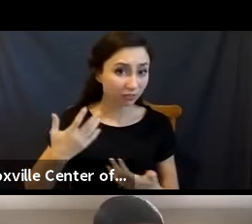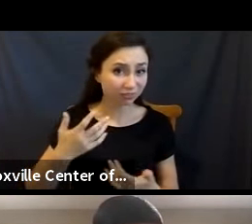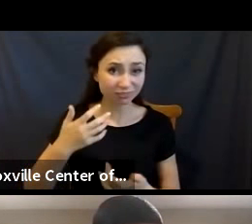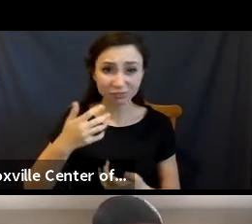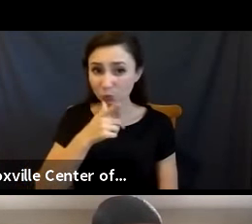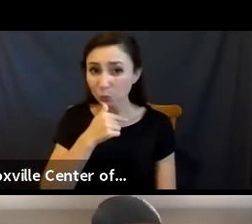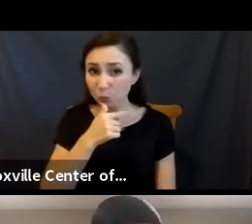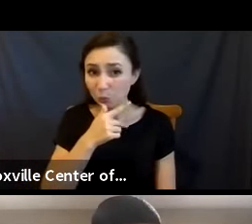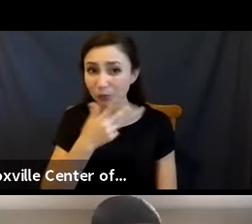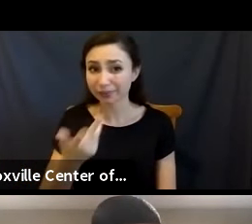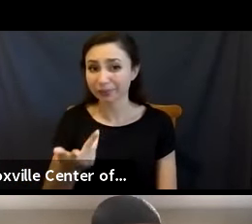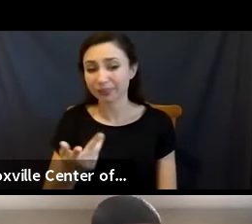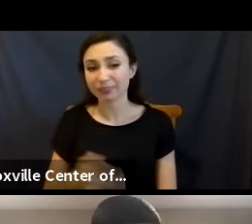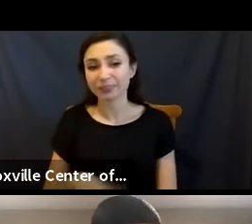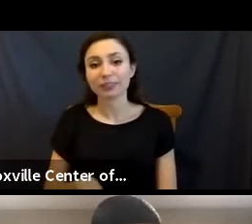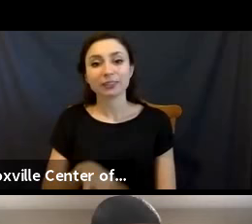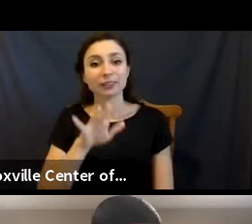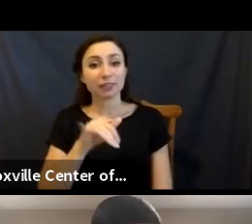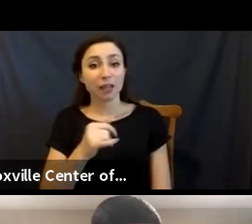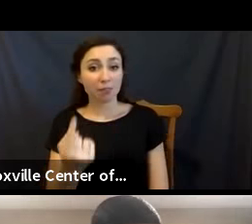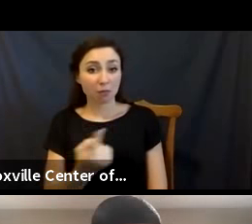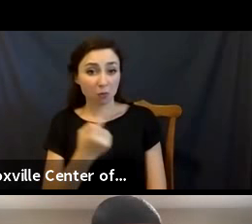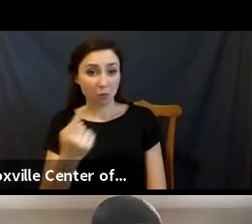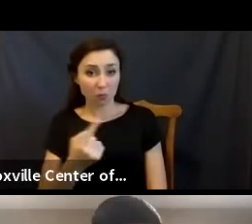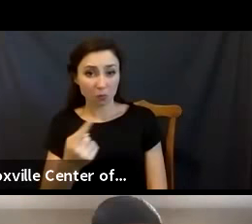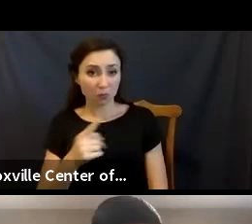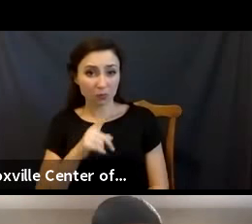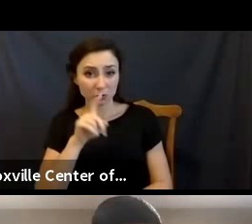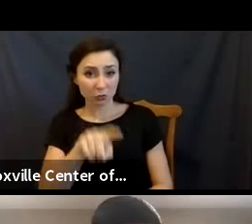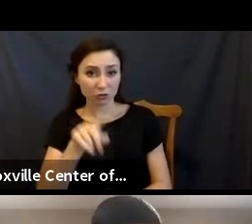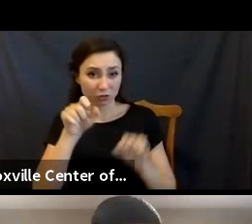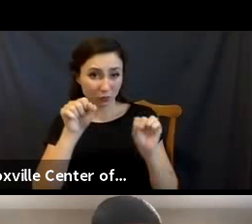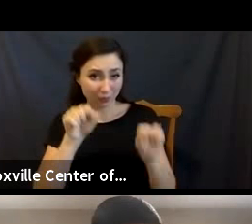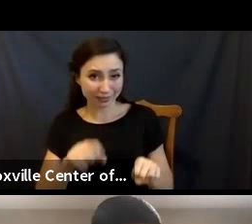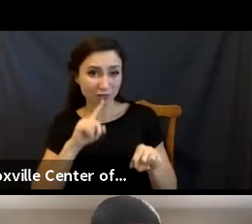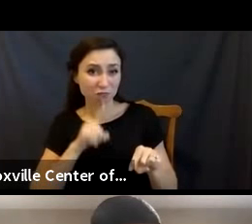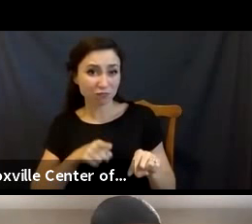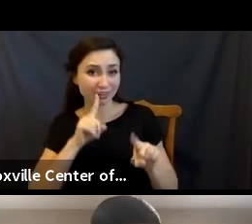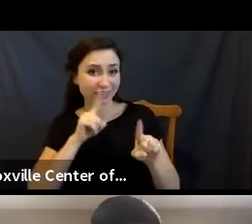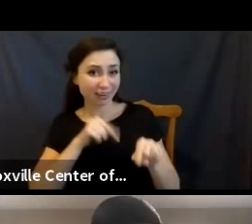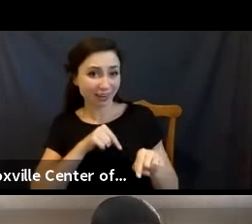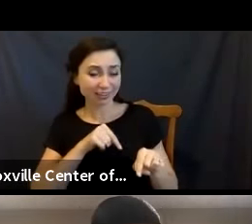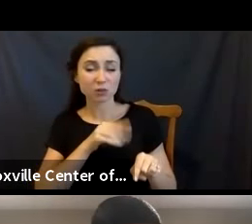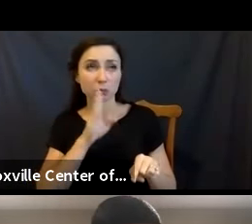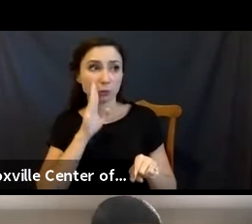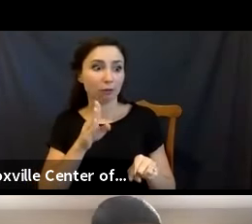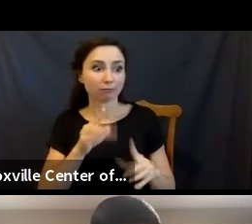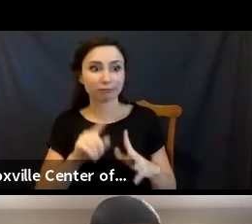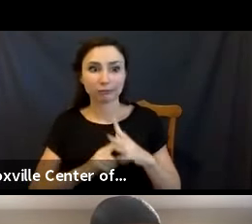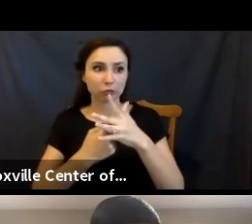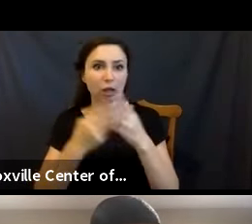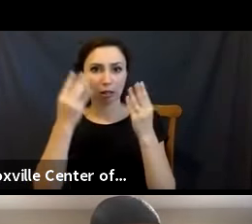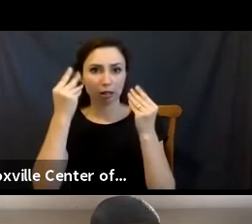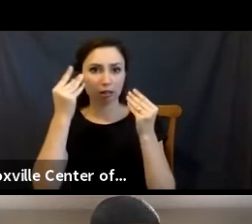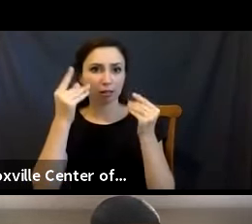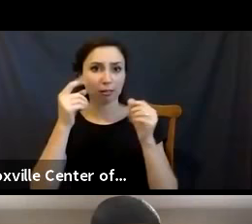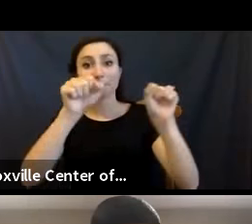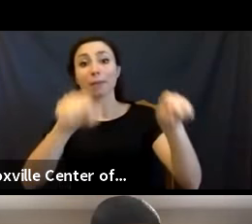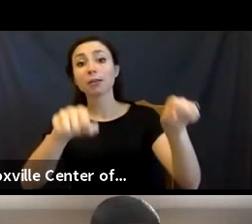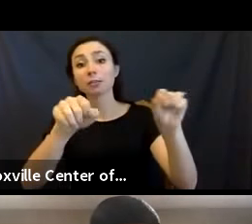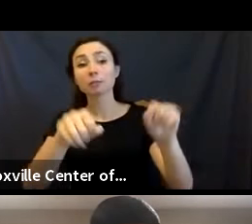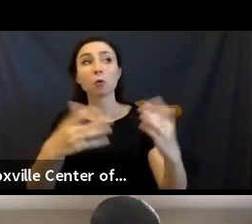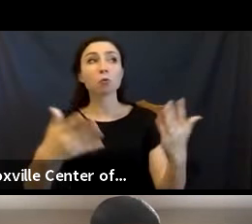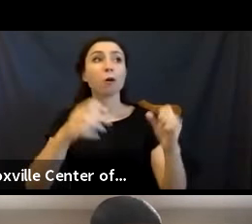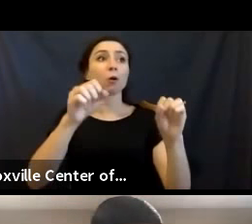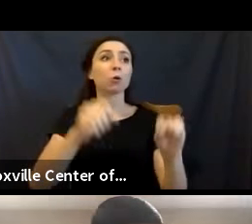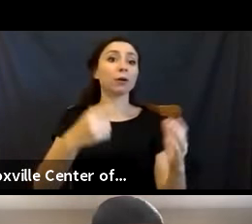to answer in this context, because we're going to quickly delve into hypotheticals since the County Commission actually hasn't